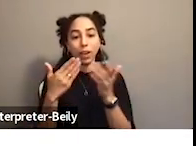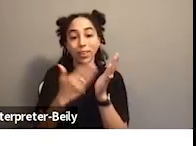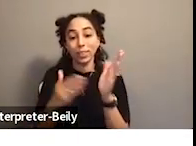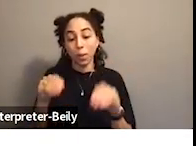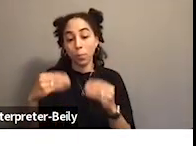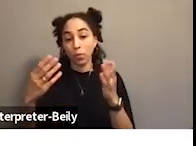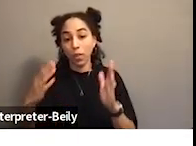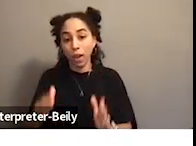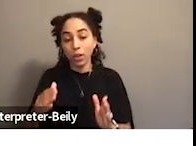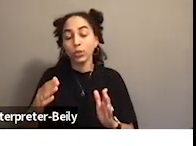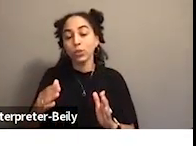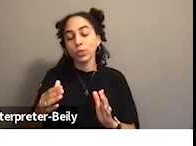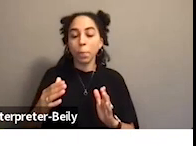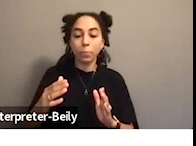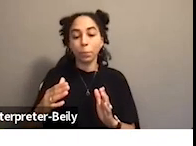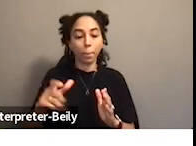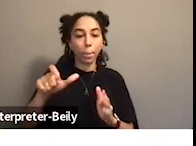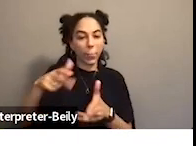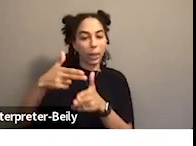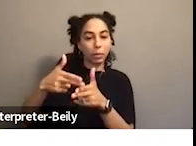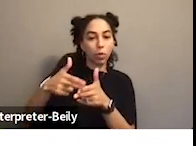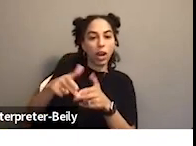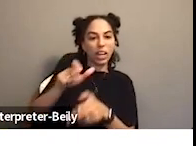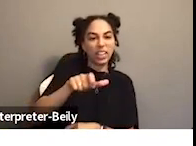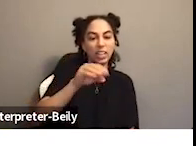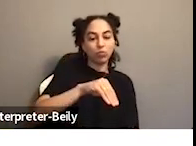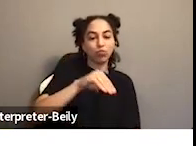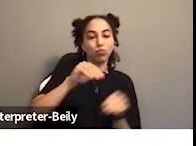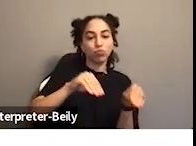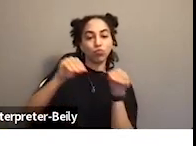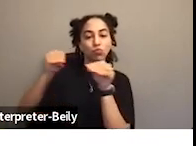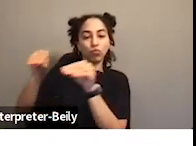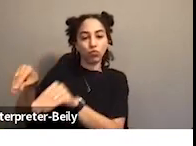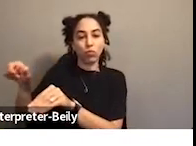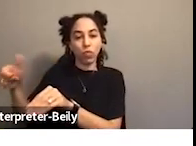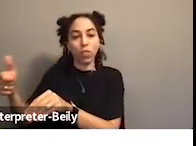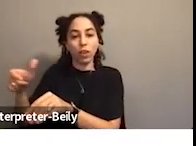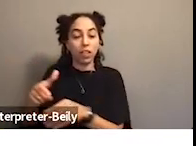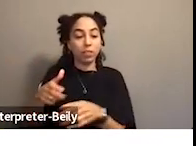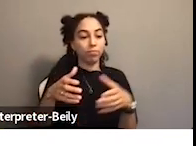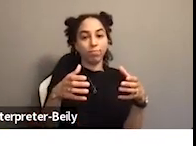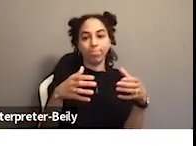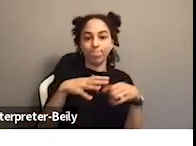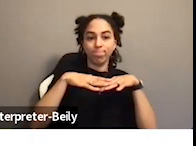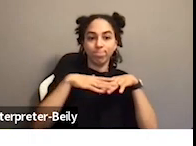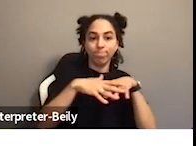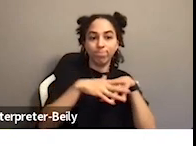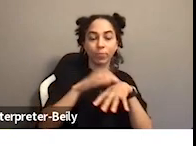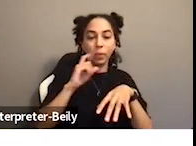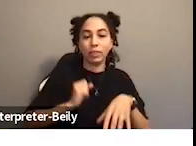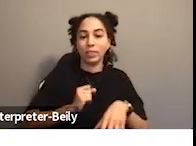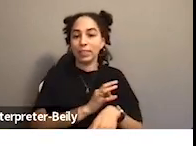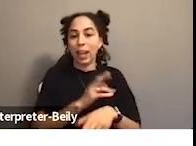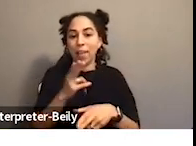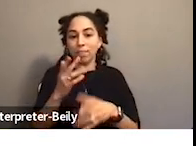who've had to temporarily relocate individuals who live in congregate settings because of staffing shortages at a